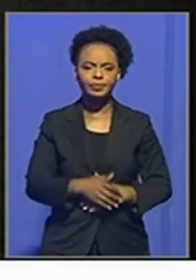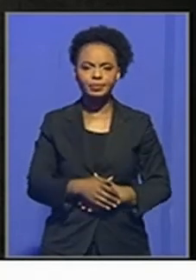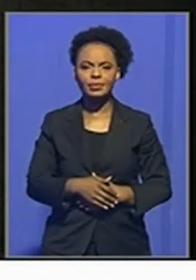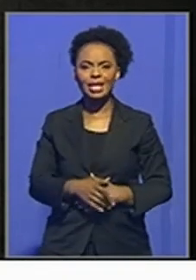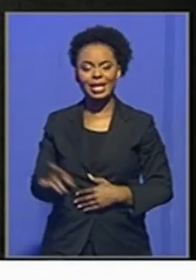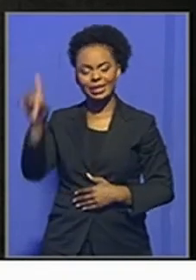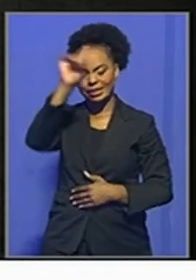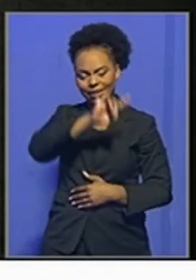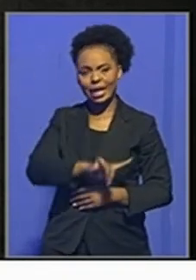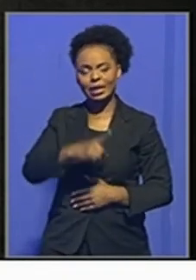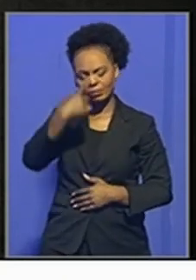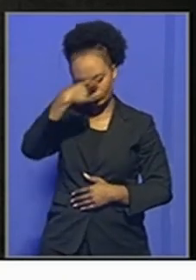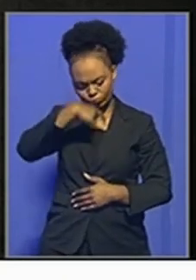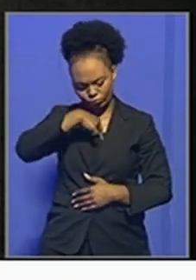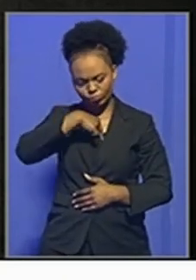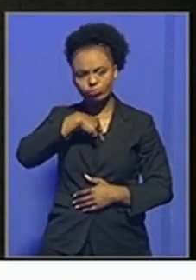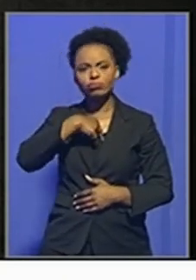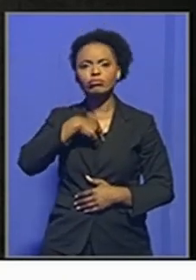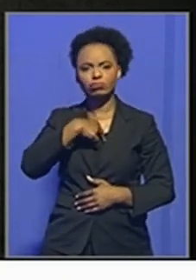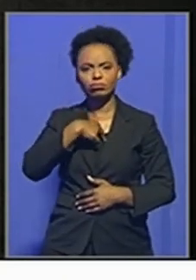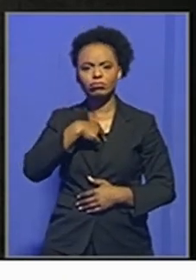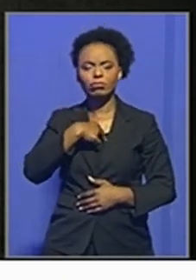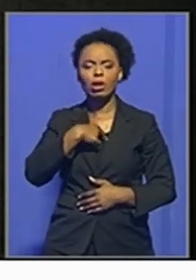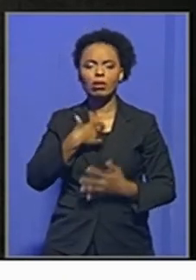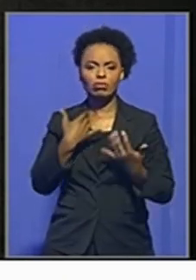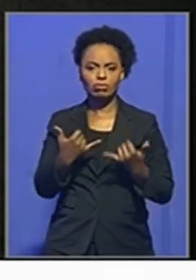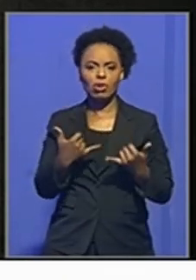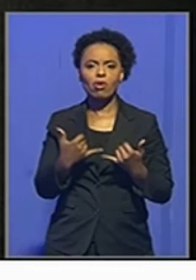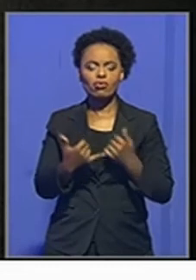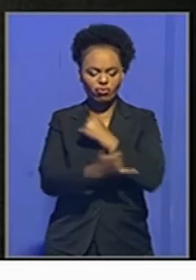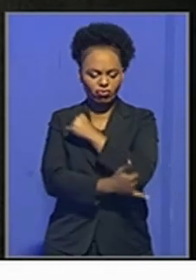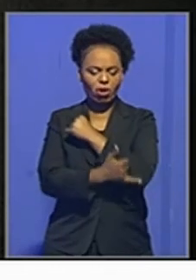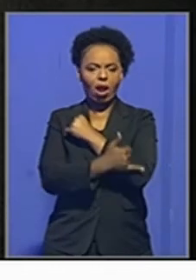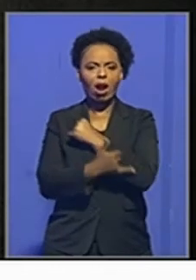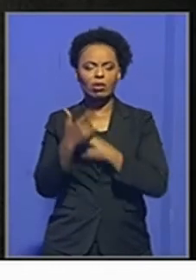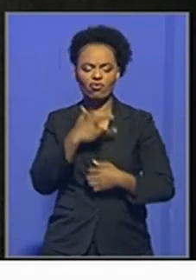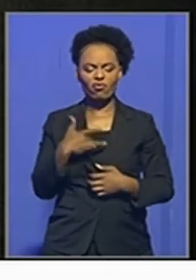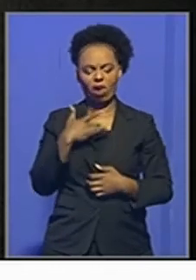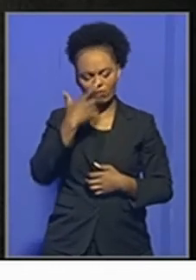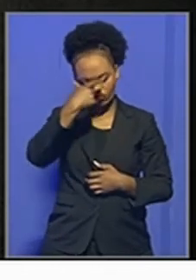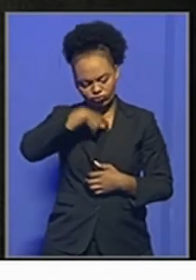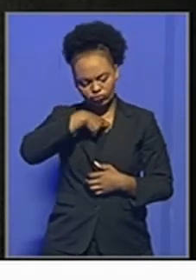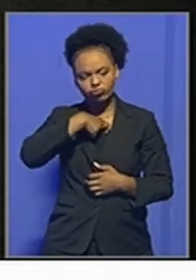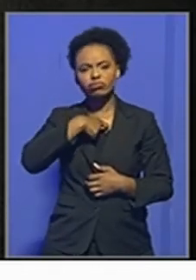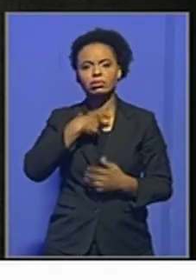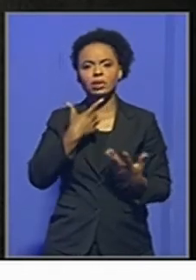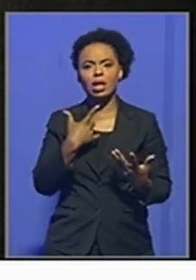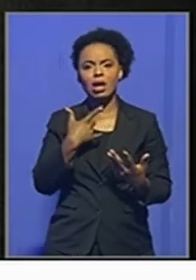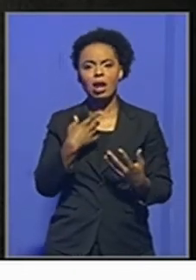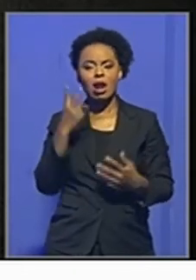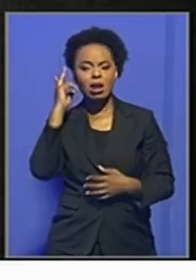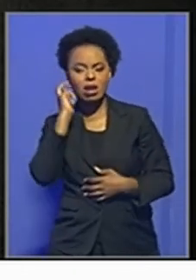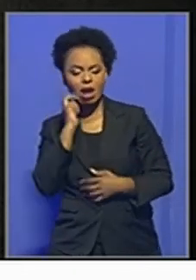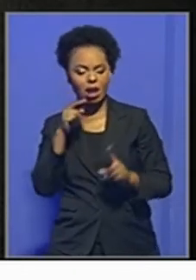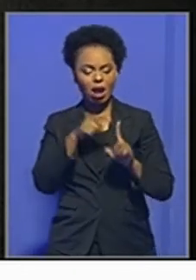day for the country. The news of the passing of King Goodwill